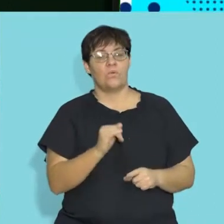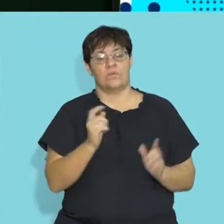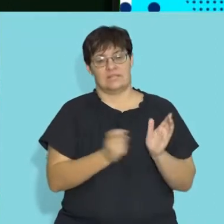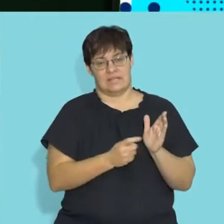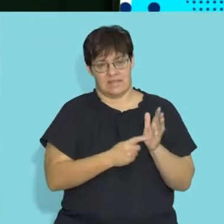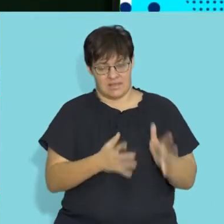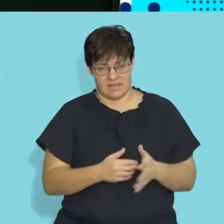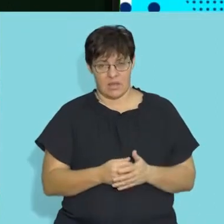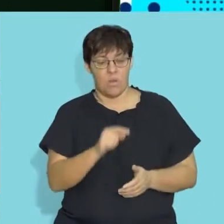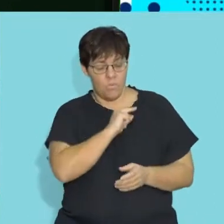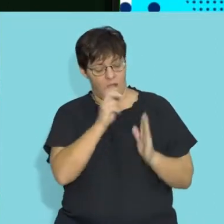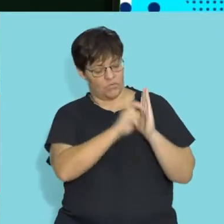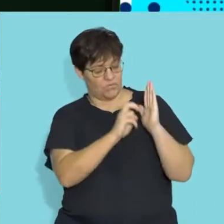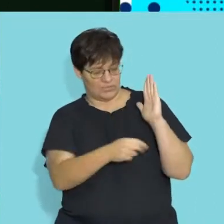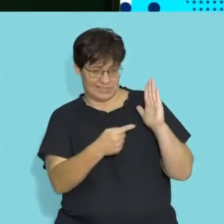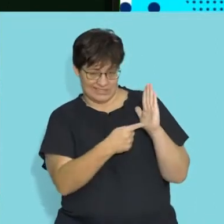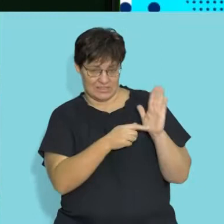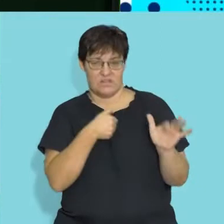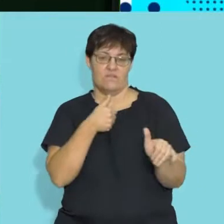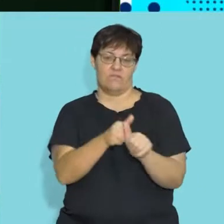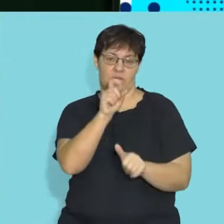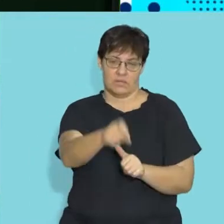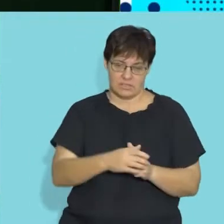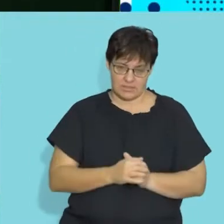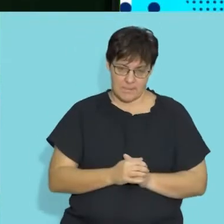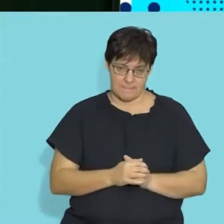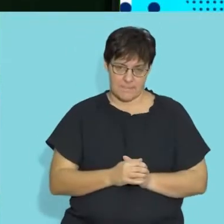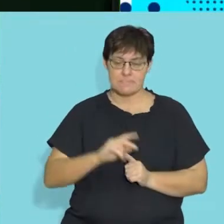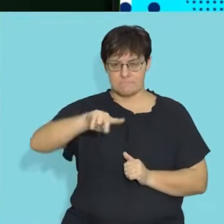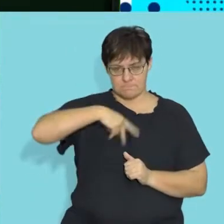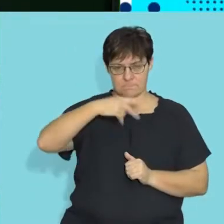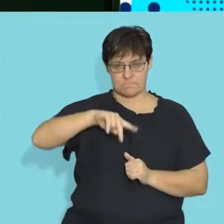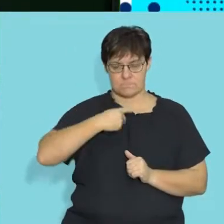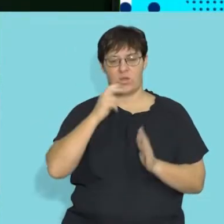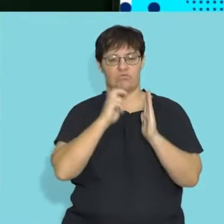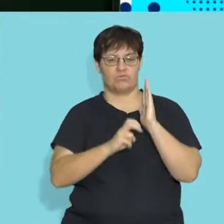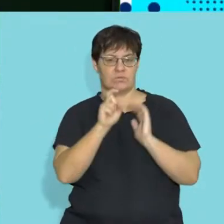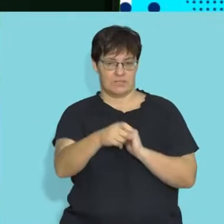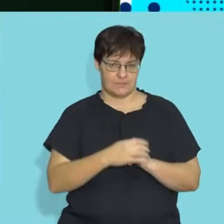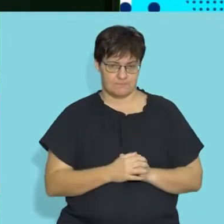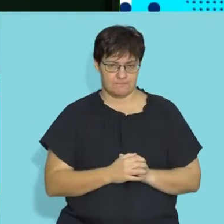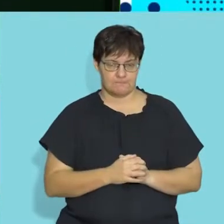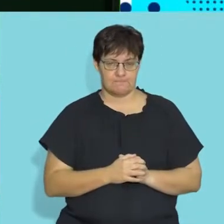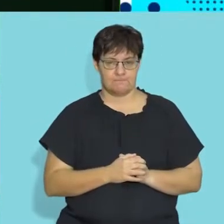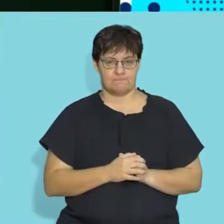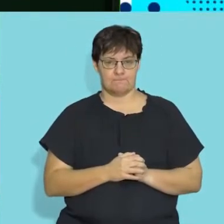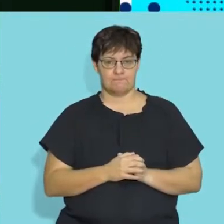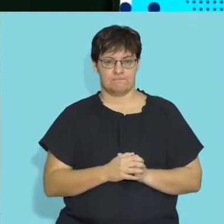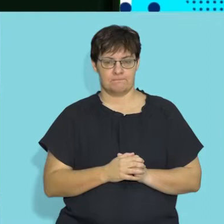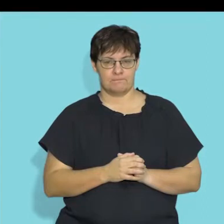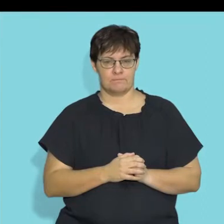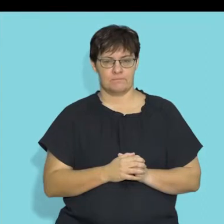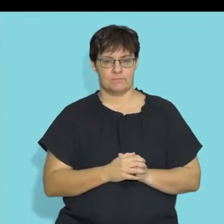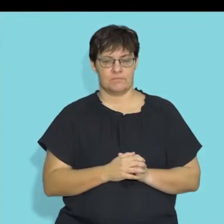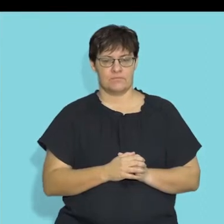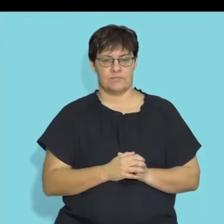based on the provisos that we have in terms of how they're going to be paying us the outstanding amounts.